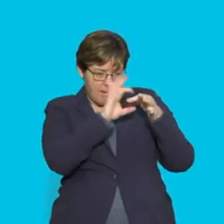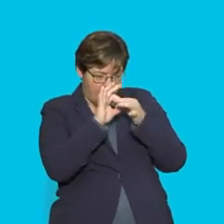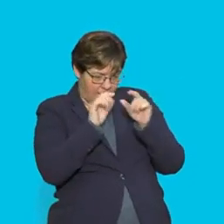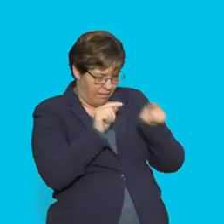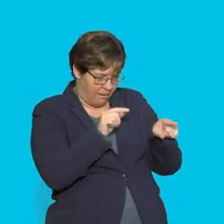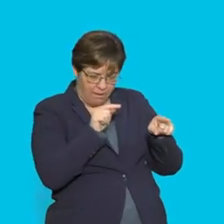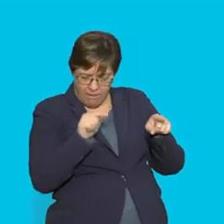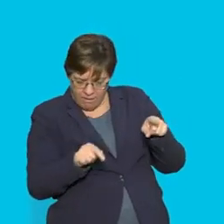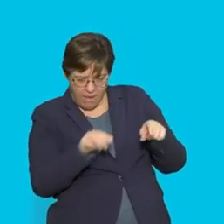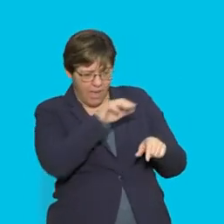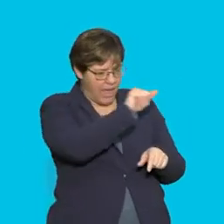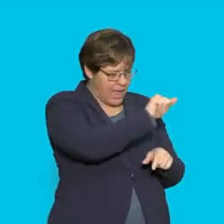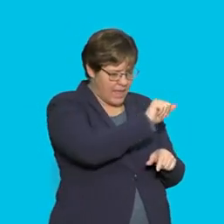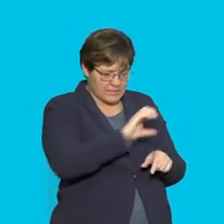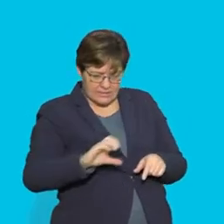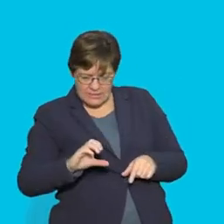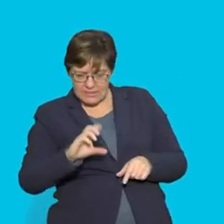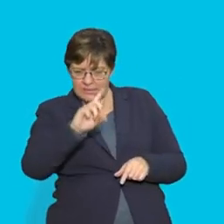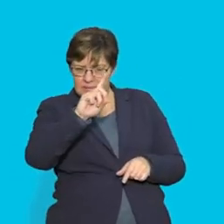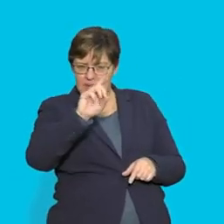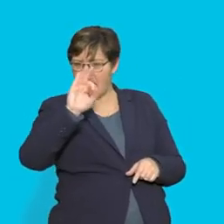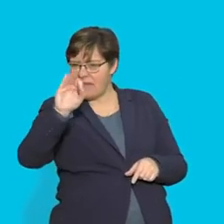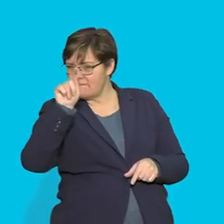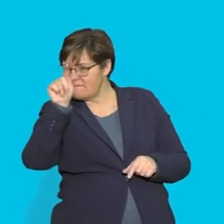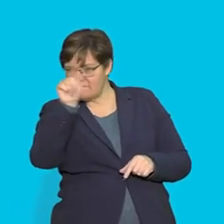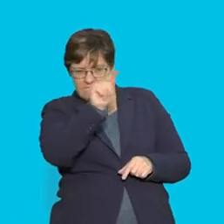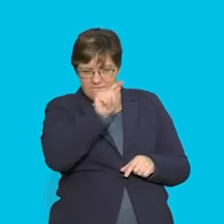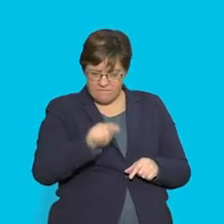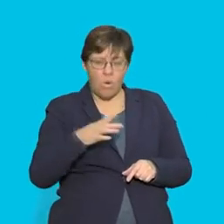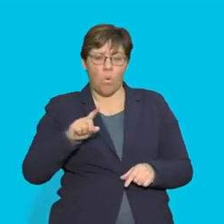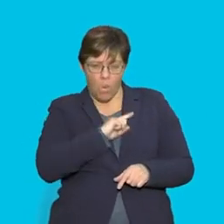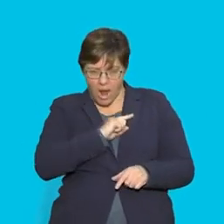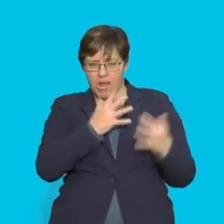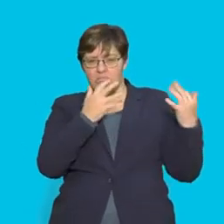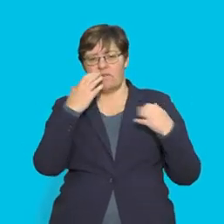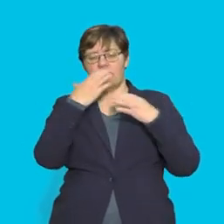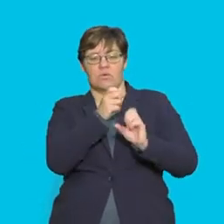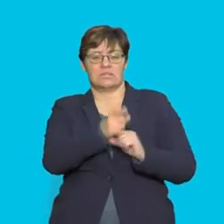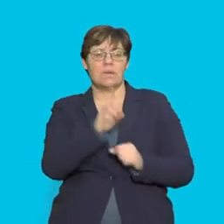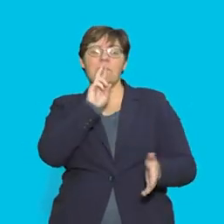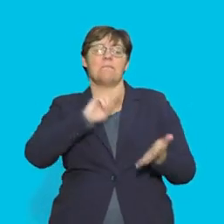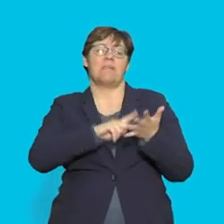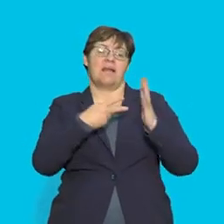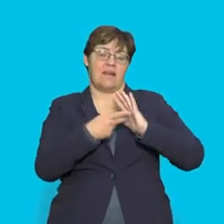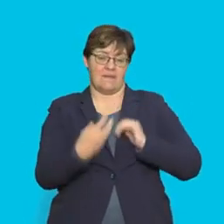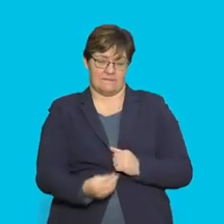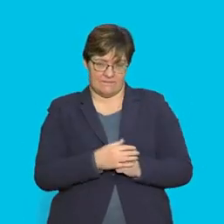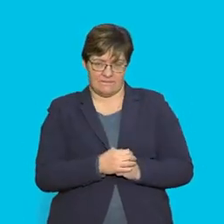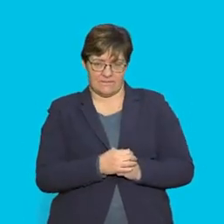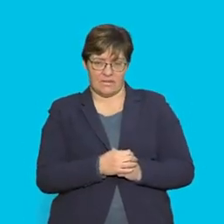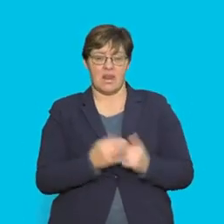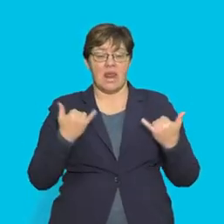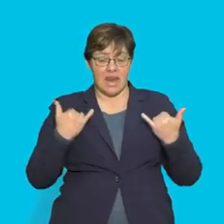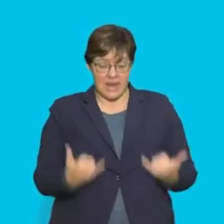C, and F because they are the ones that I want. So that is my plan of action. Then you go to